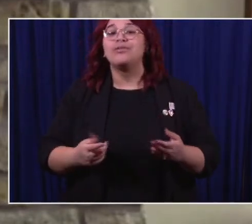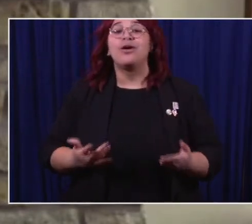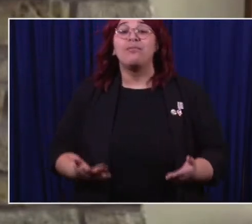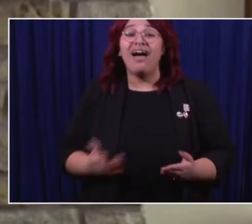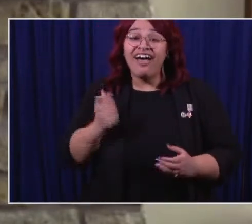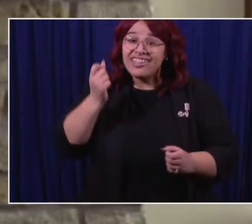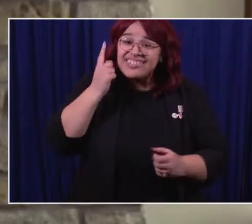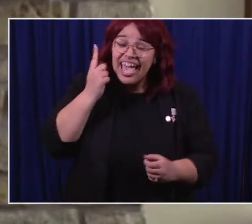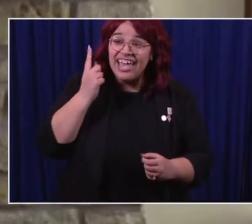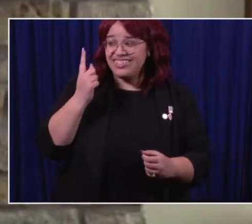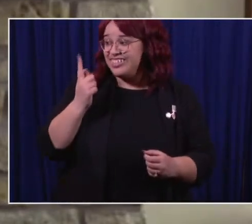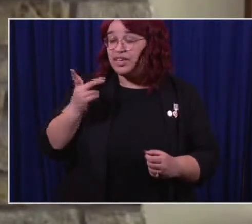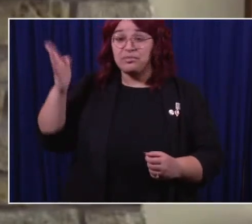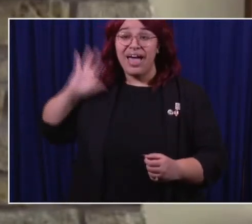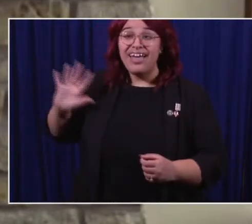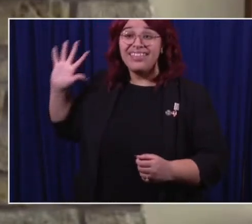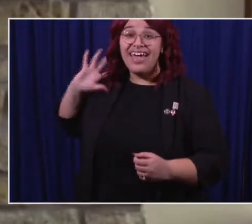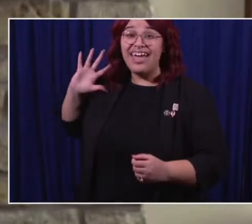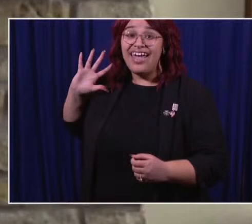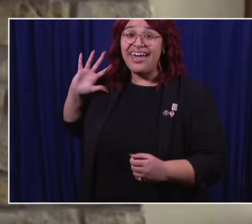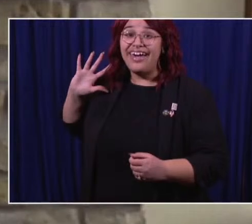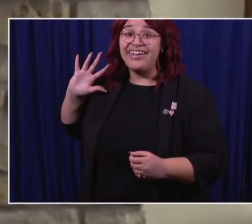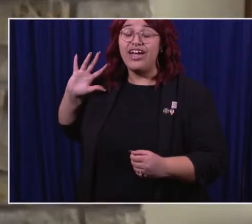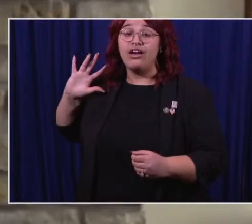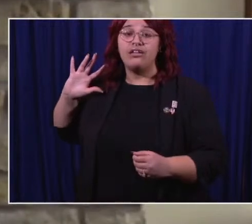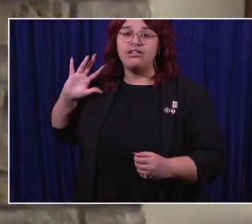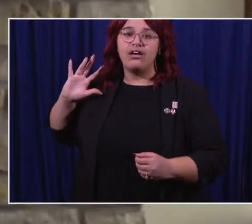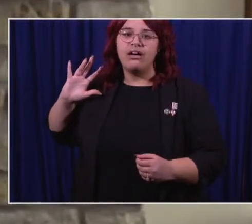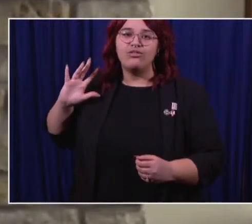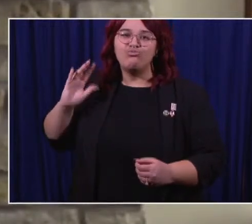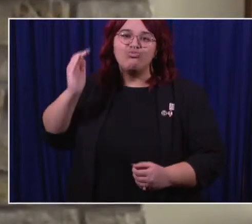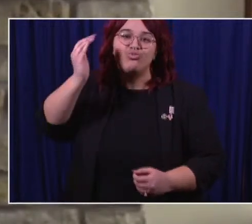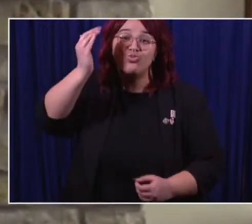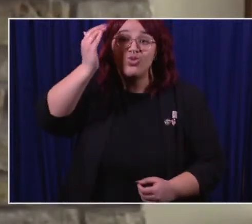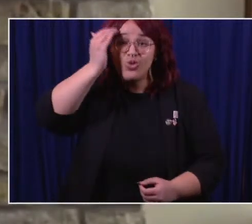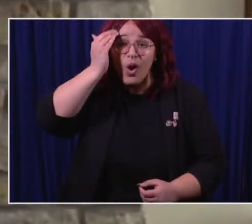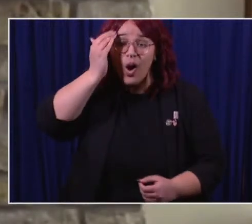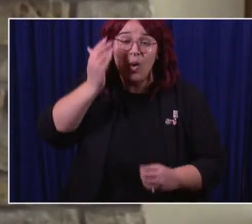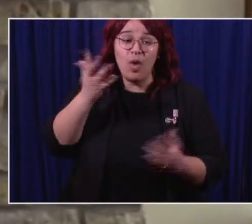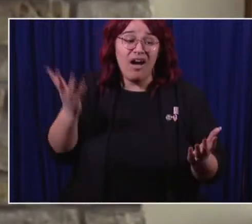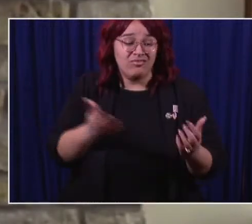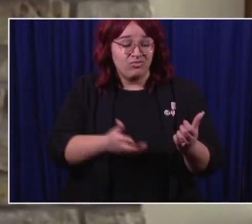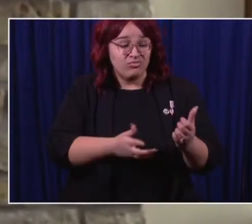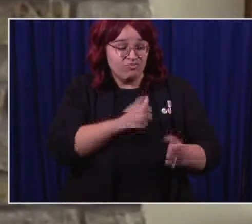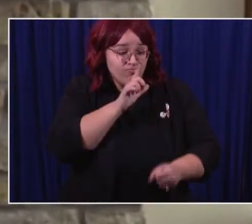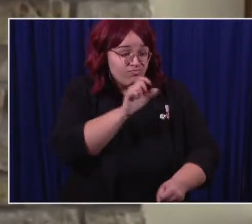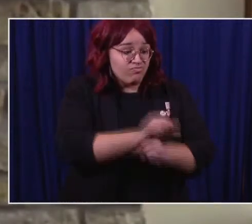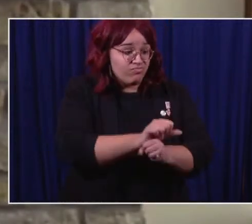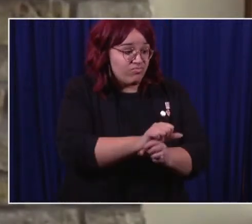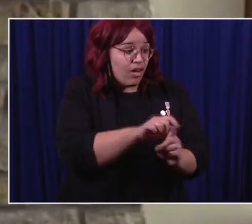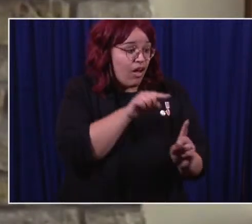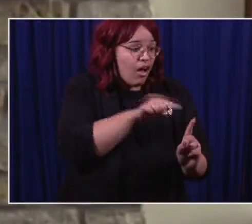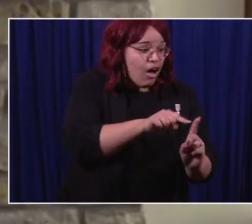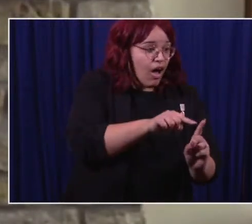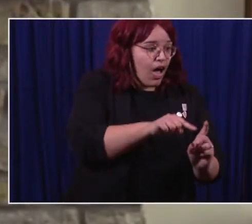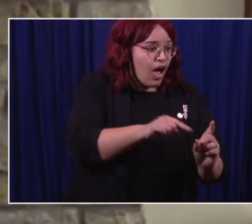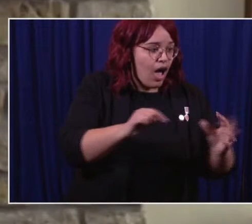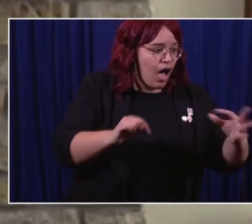started, and if we had known it, it would have changed what we do. And that is just how powerful the masks